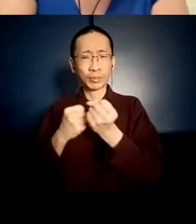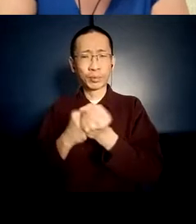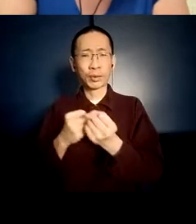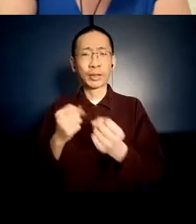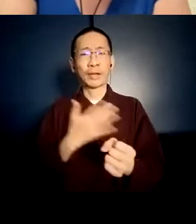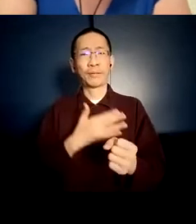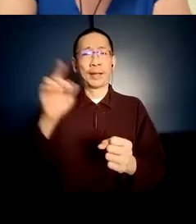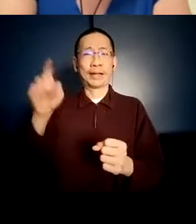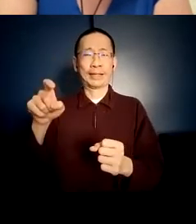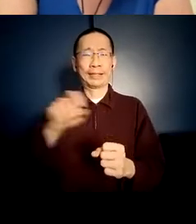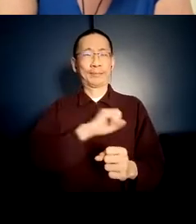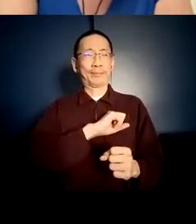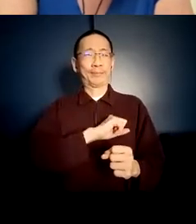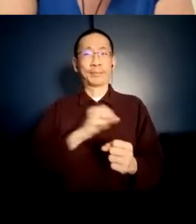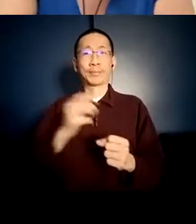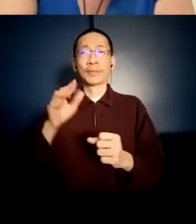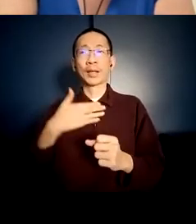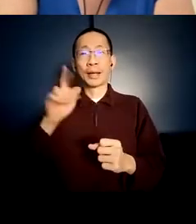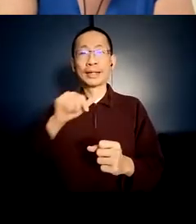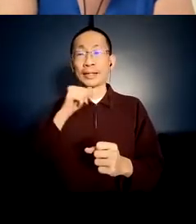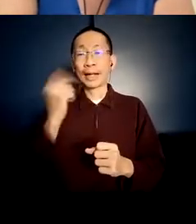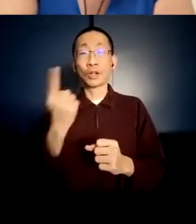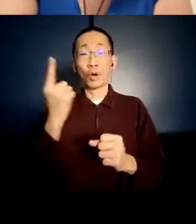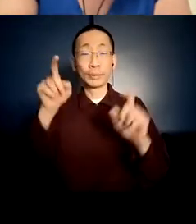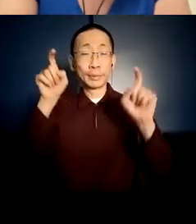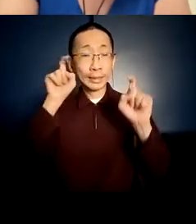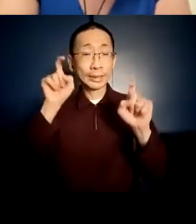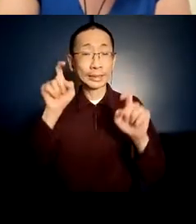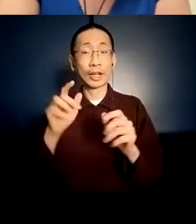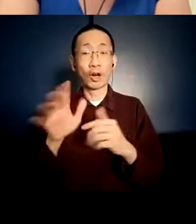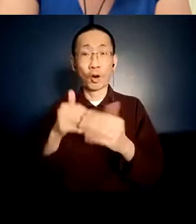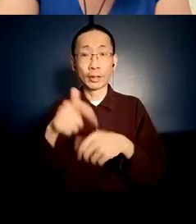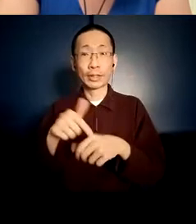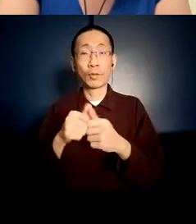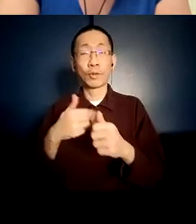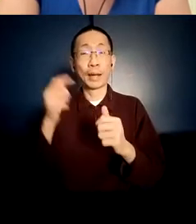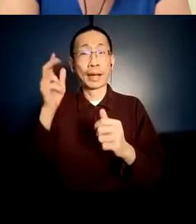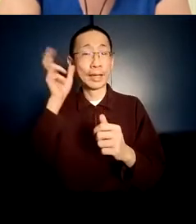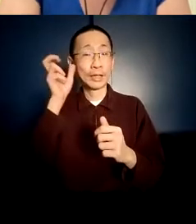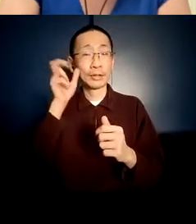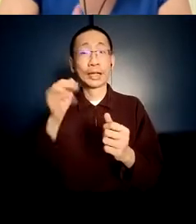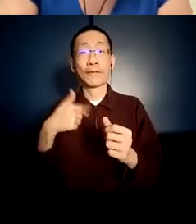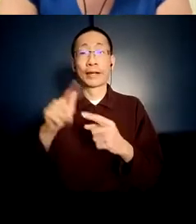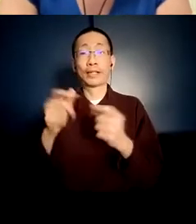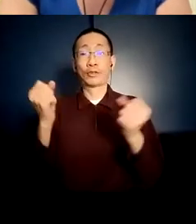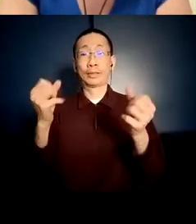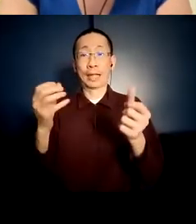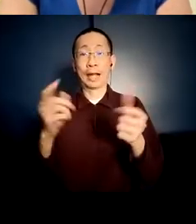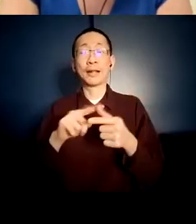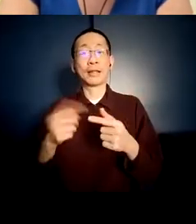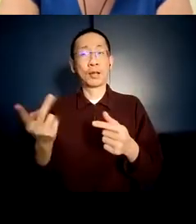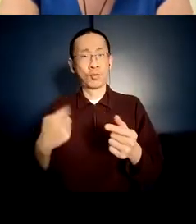my need not to be listening all the time with my ears. So if I need to sign, we end up